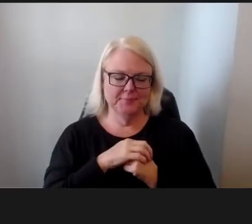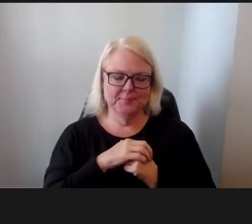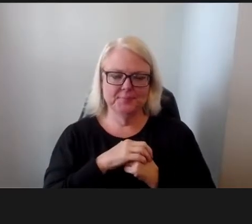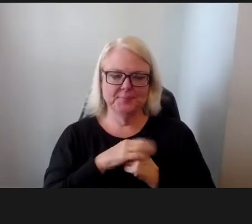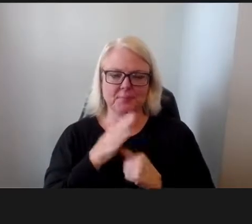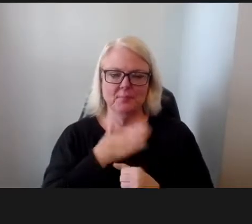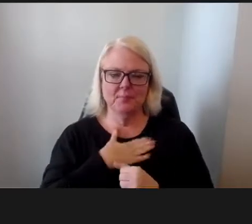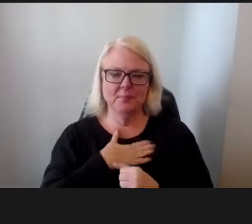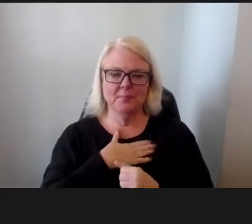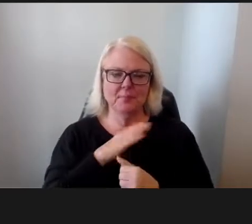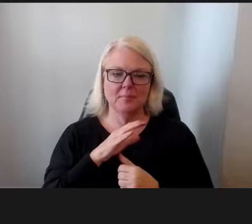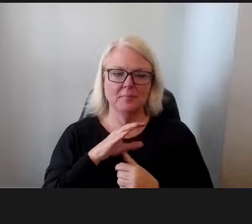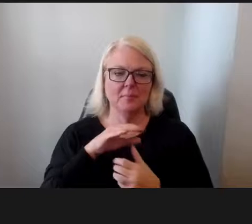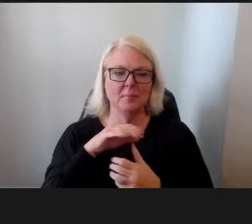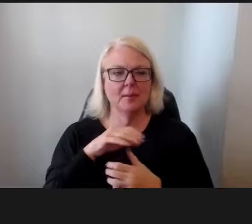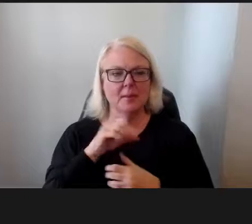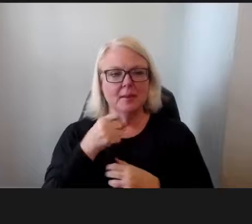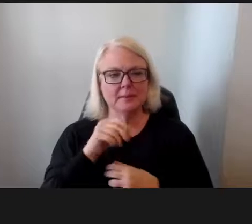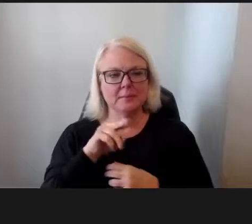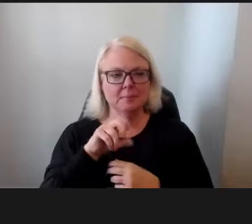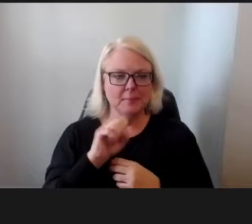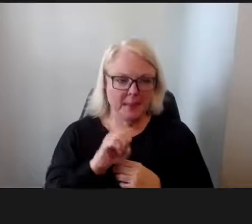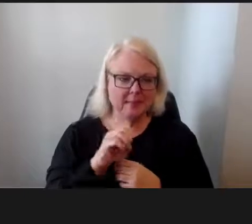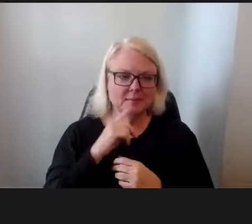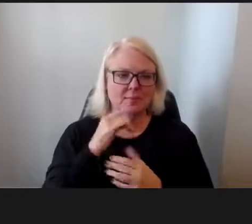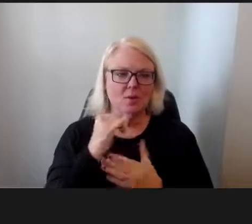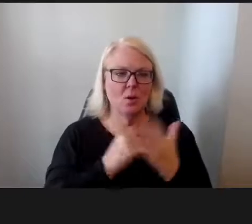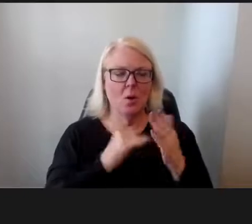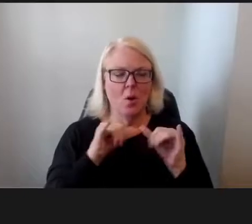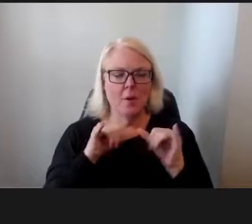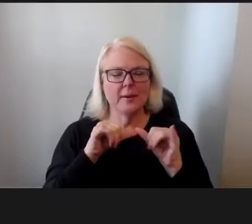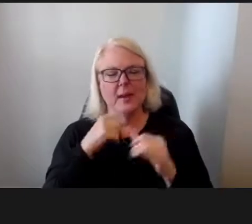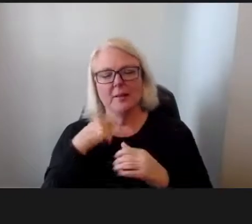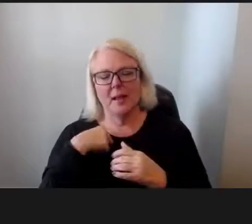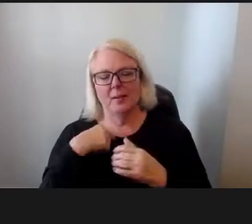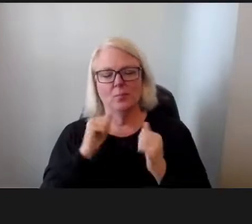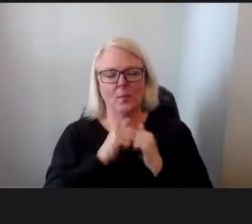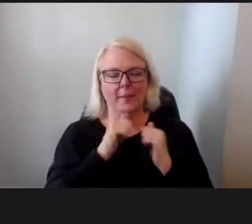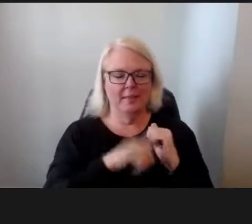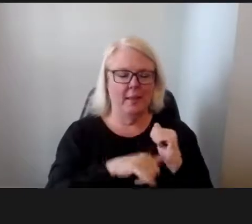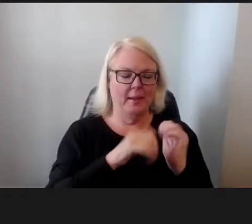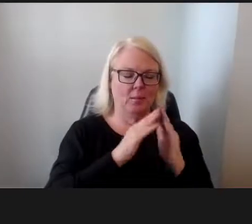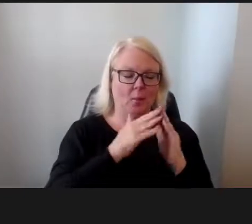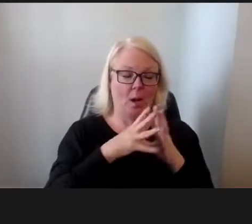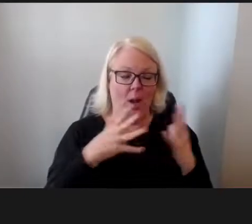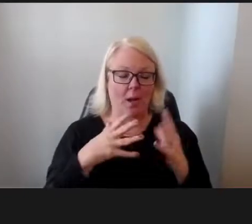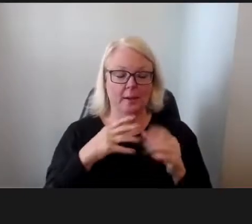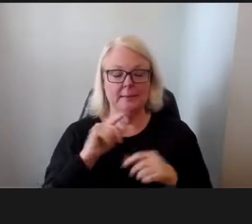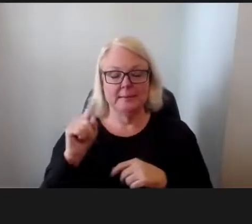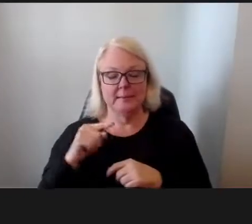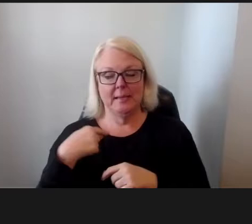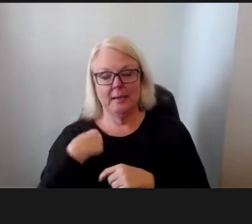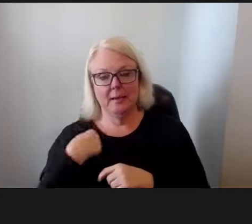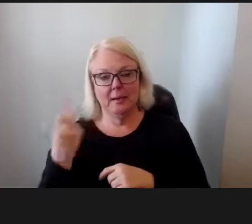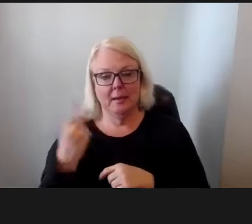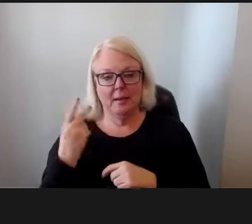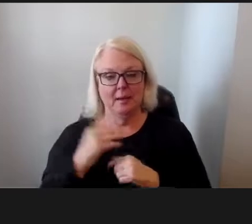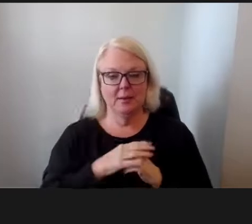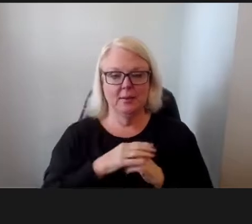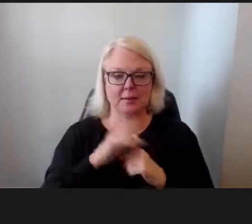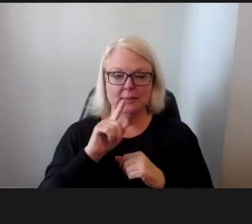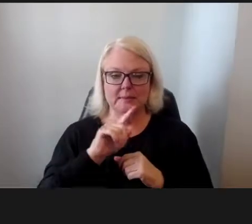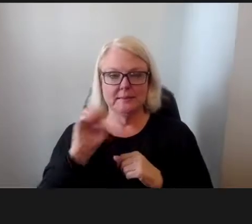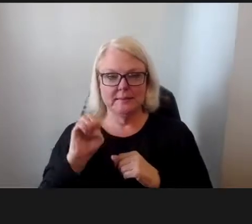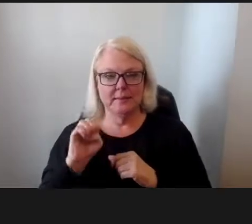And my spouse is an architect, so I'm sort of adjacent to this community a lot. And Z and I, here pronoun is spelled